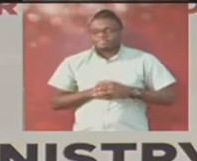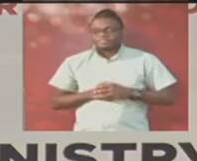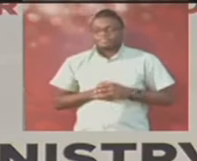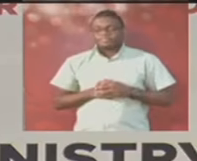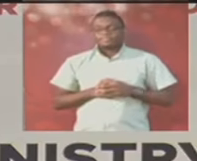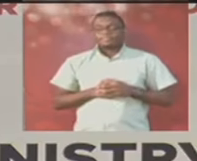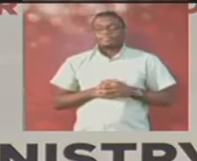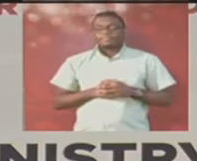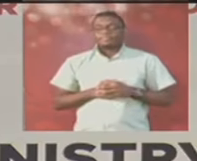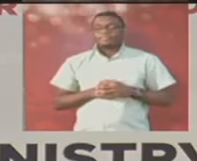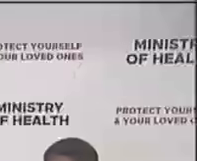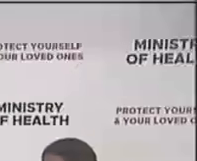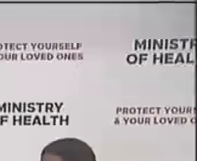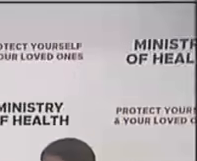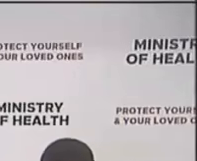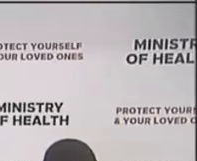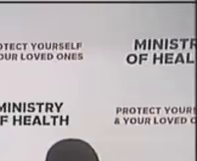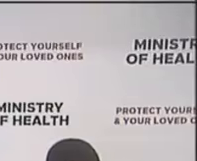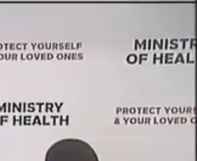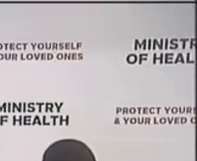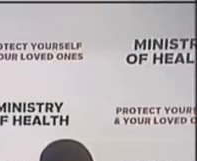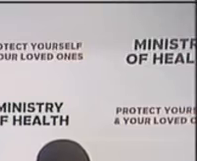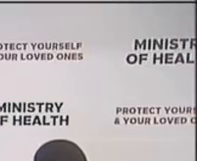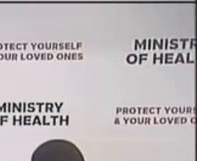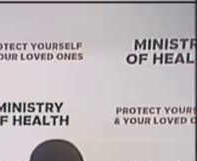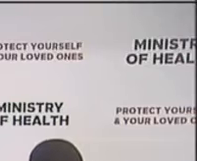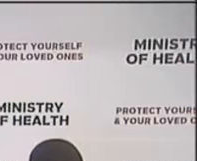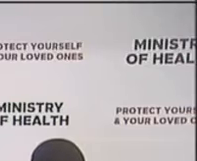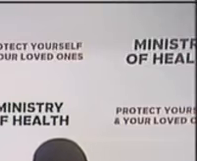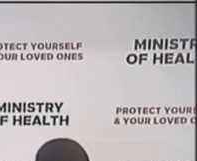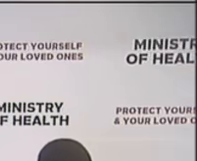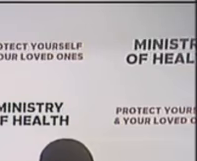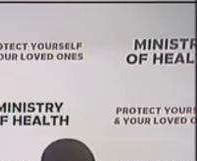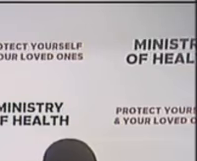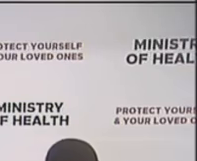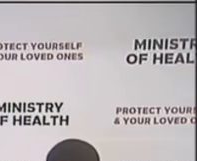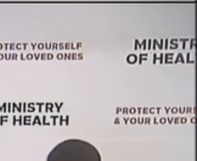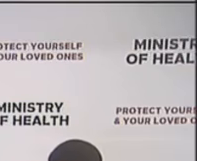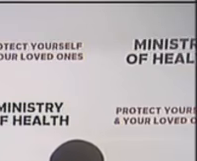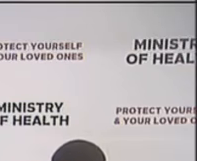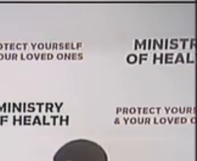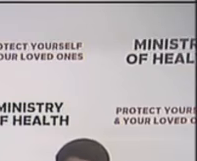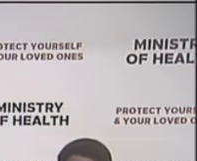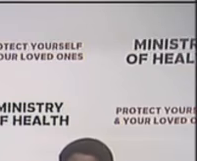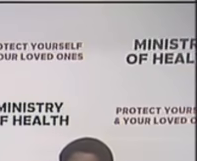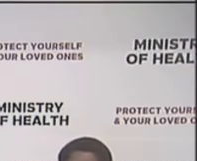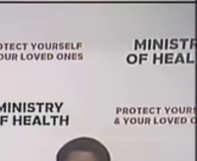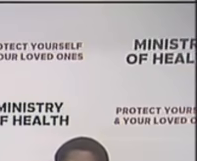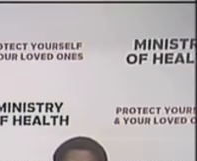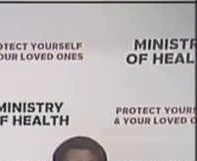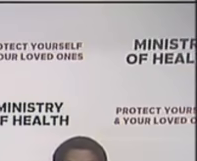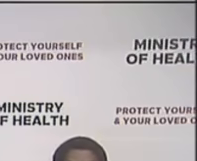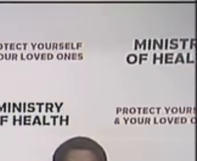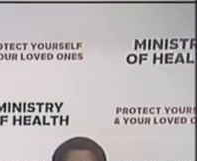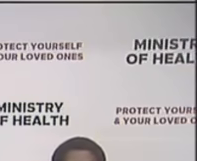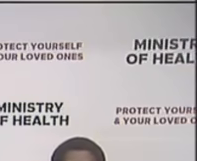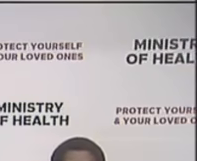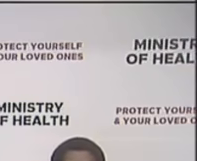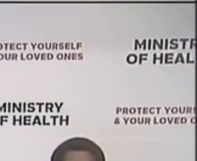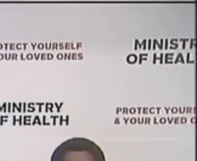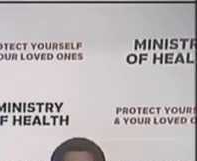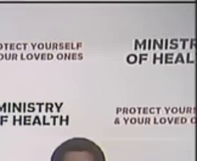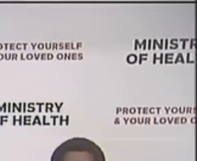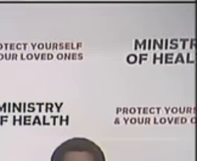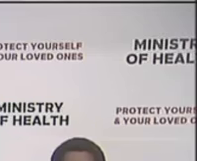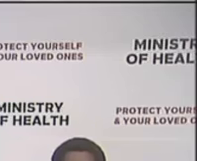conference. And thank you, Dr. Richards, for that update. I now hand you over to Dr. Heinz,